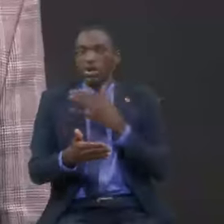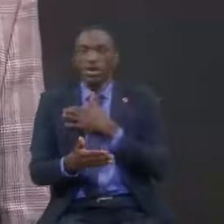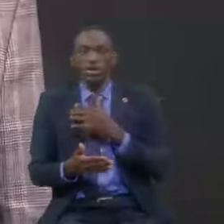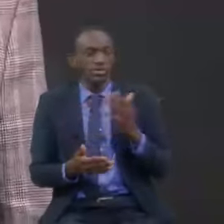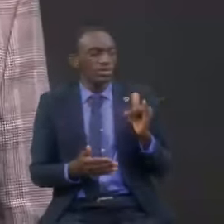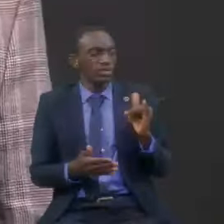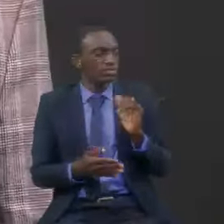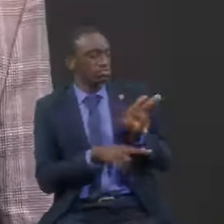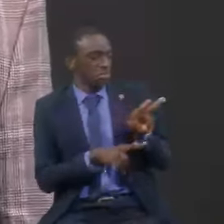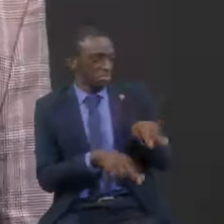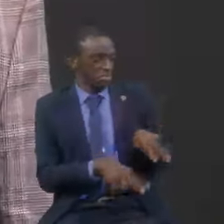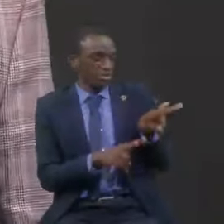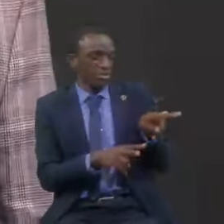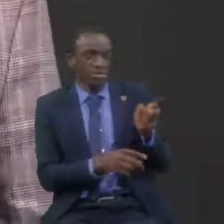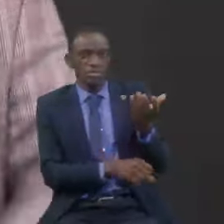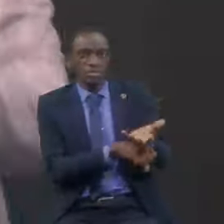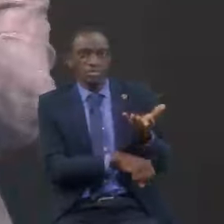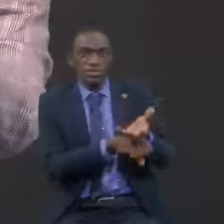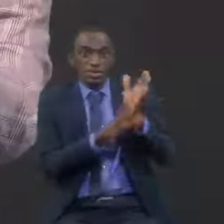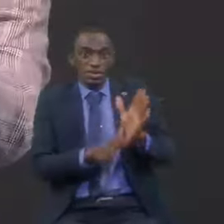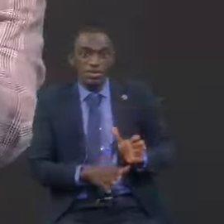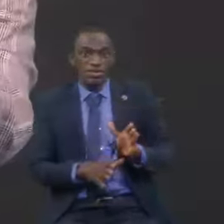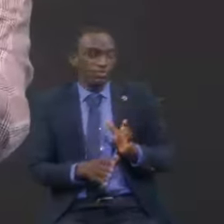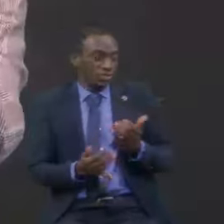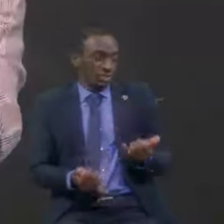were inside the temple. He had